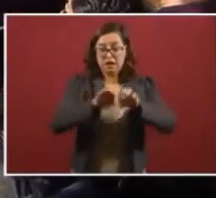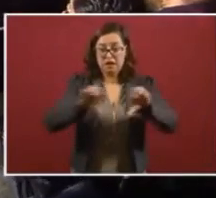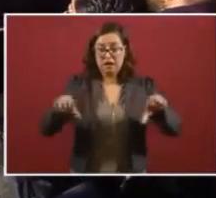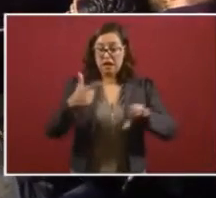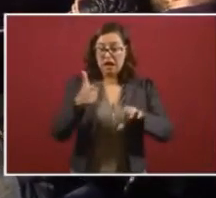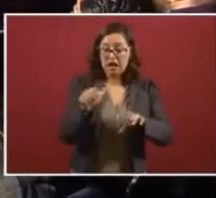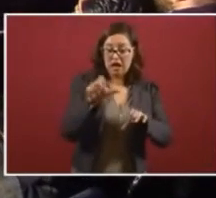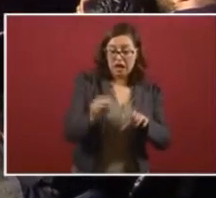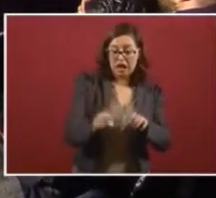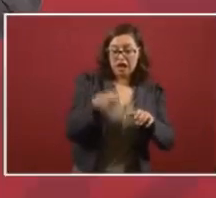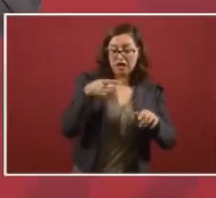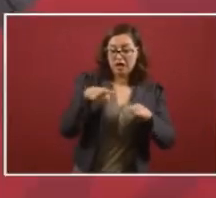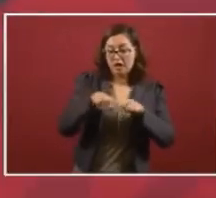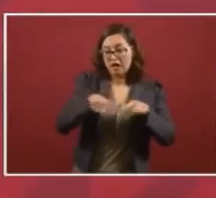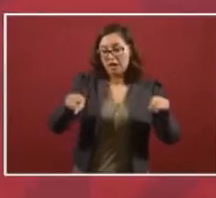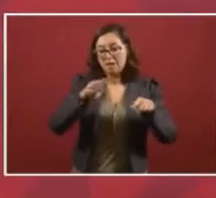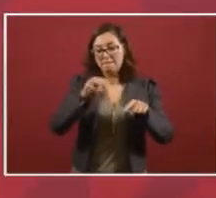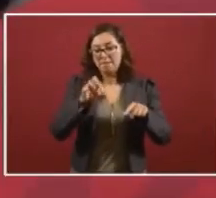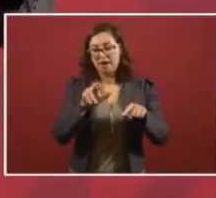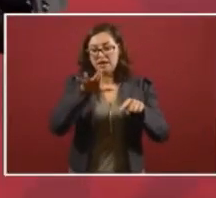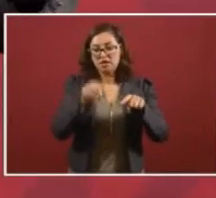the conduction of gas